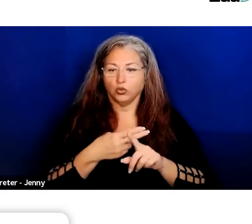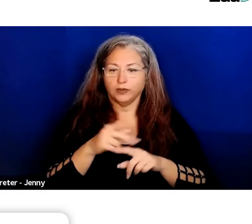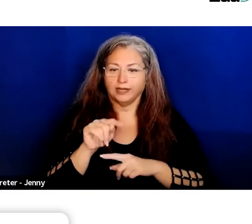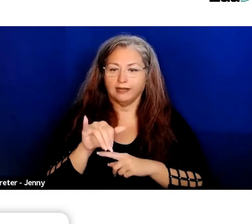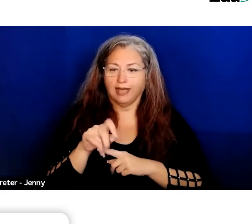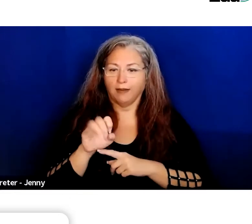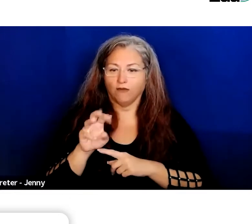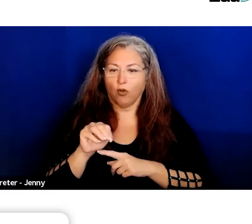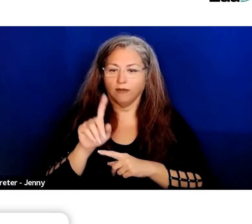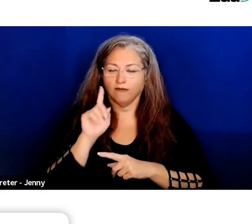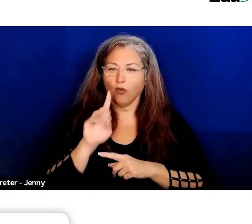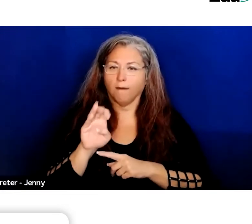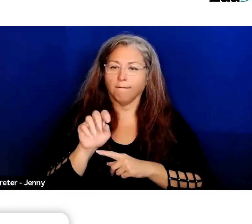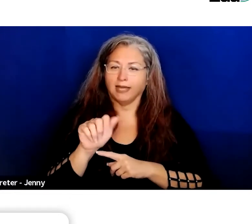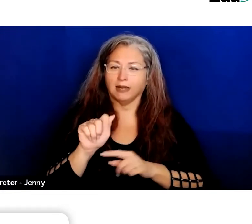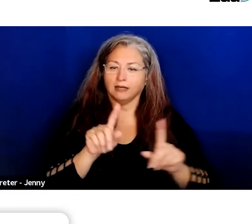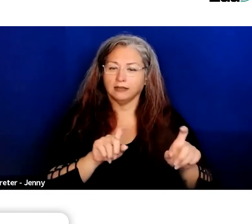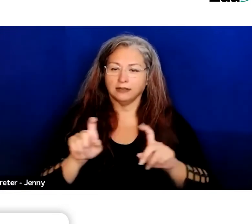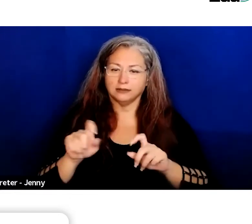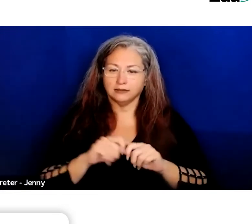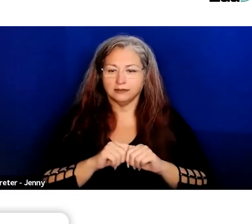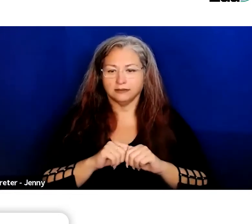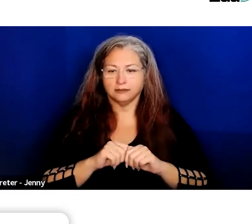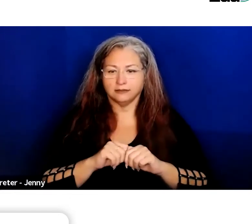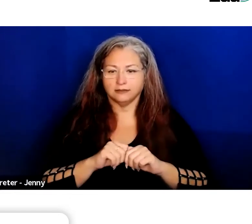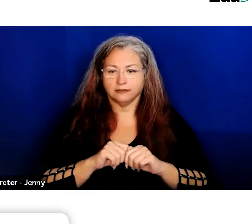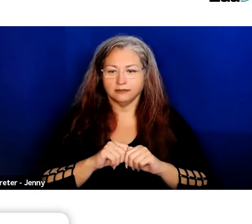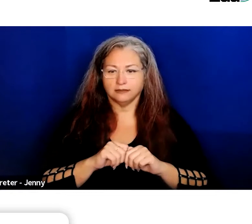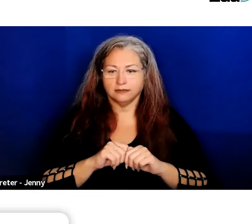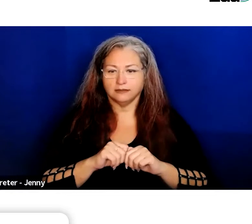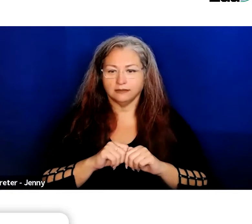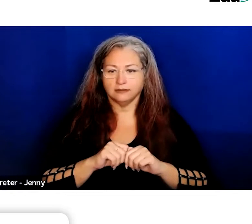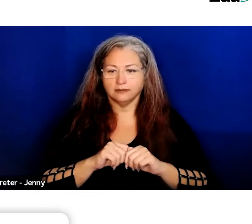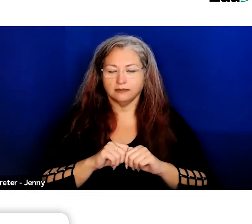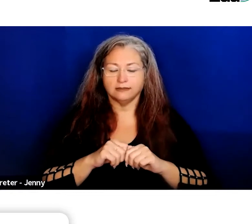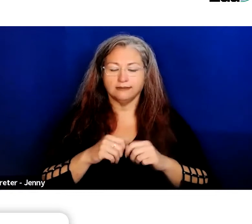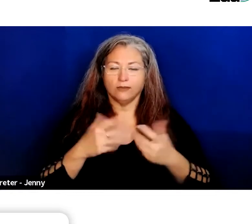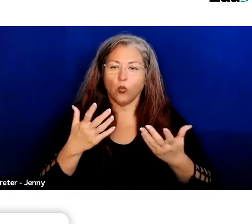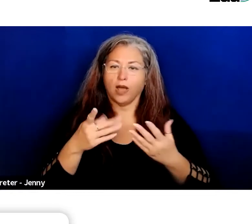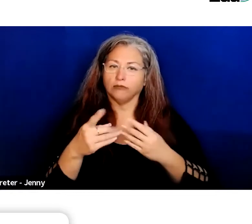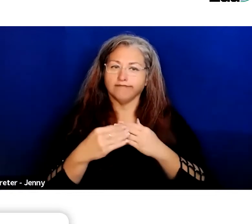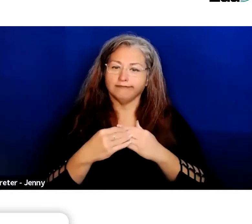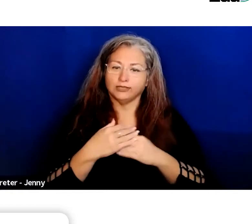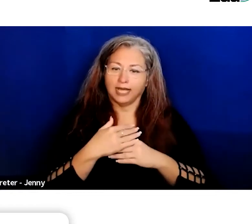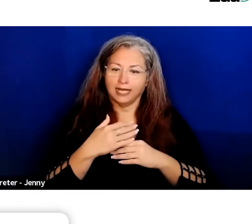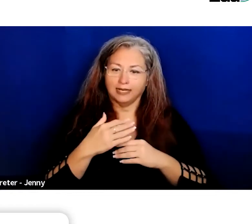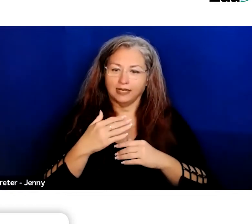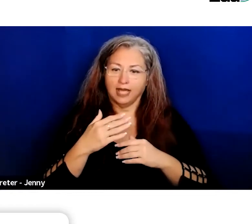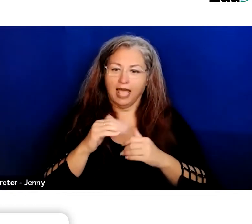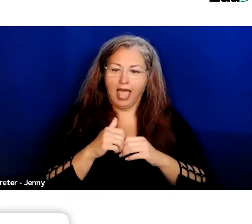Typeform to beta test things. What would you say to work